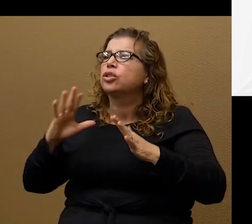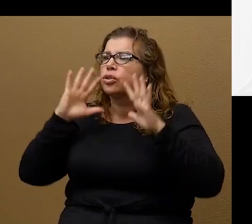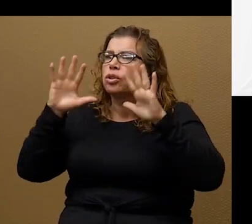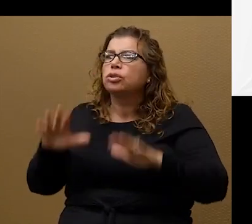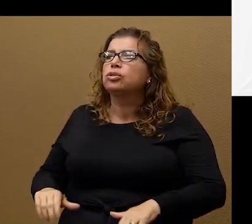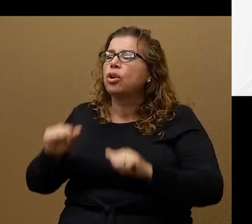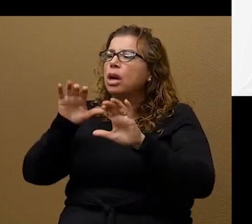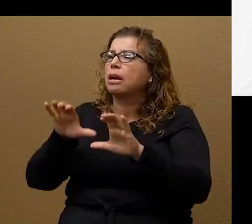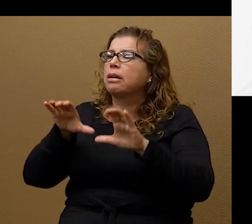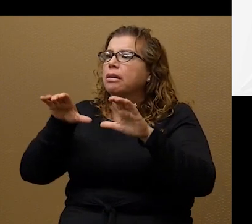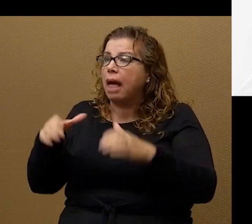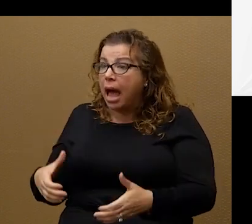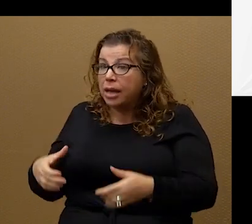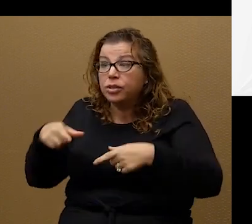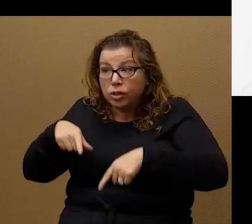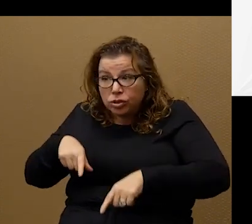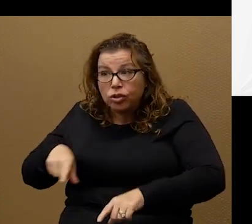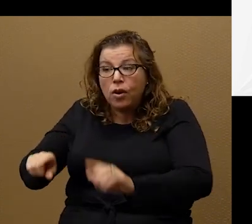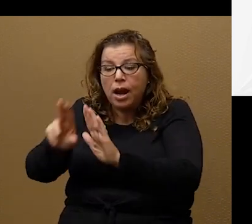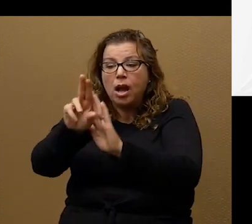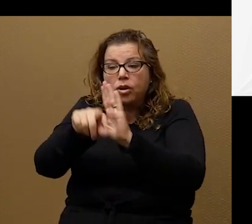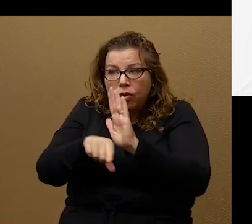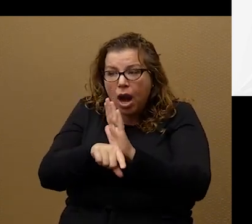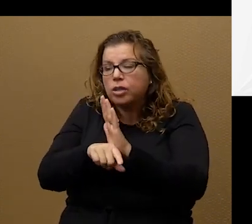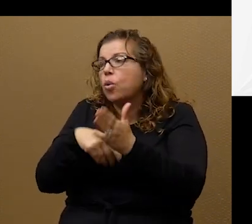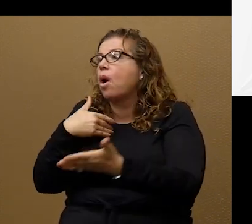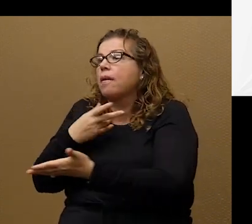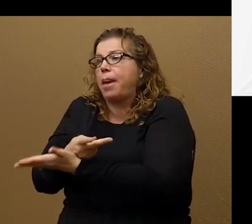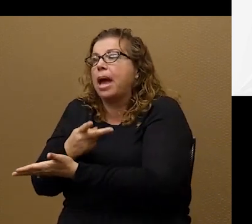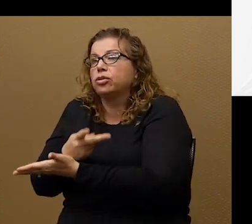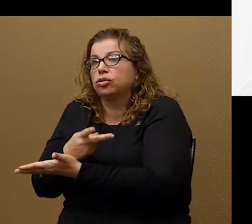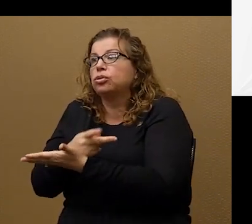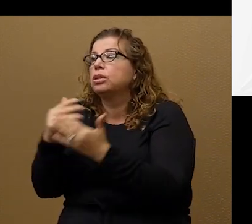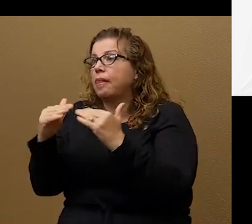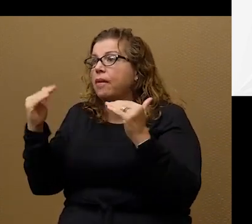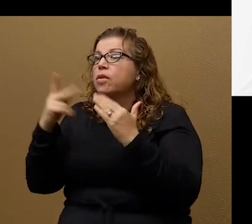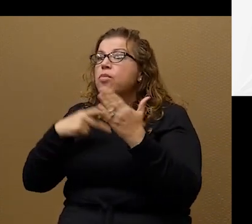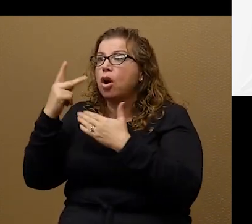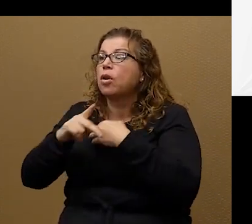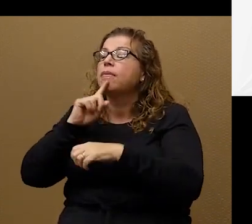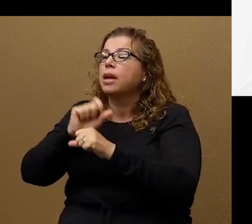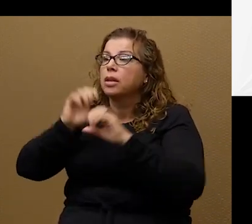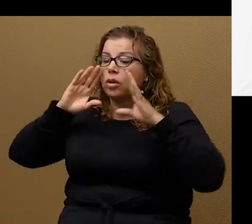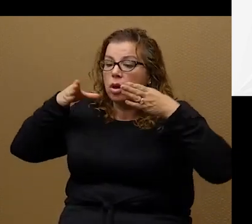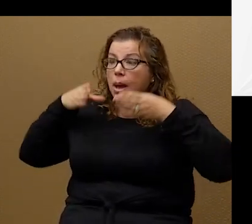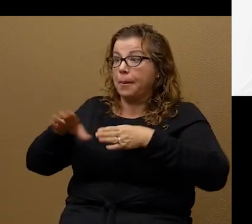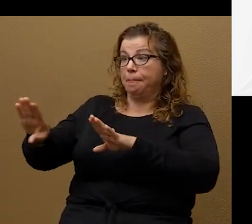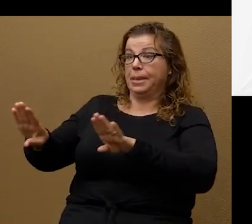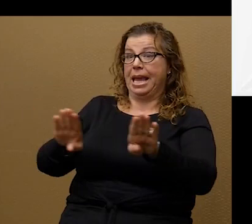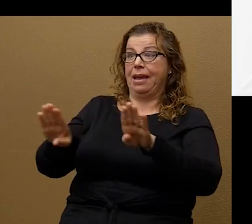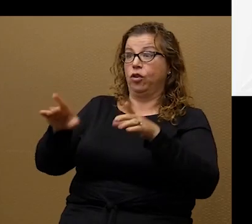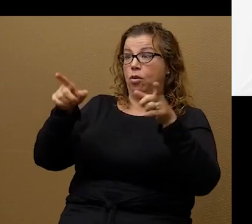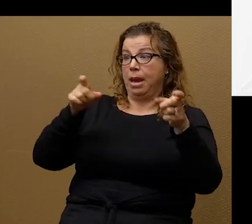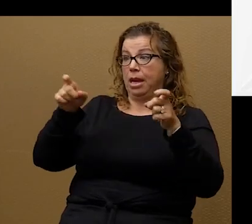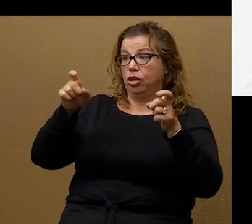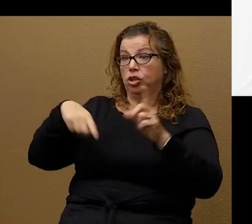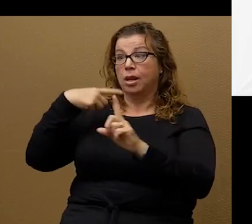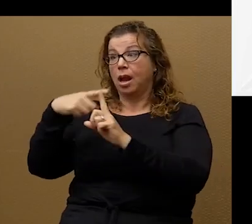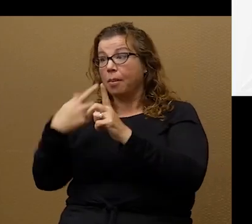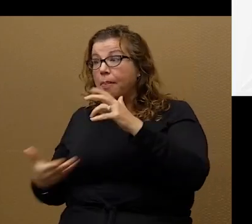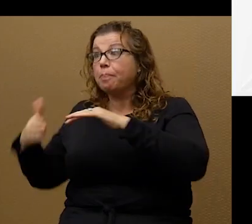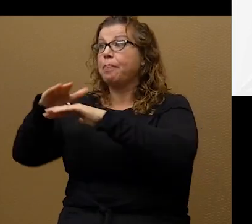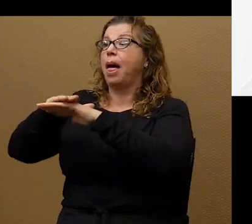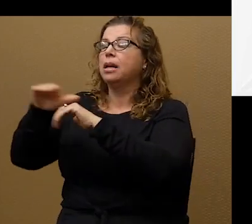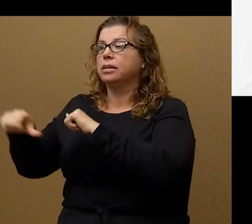in undergraduate or their master's level programs that focused on behavior management, additional disabilities,